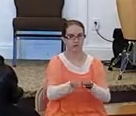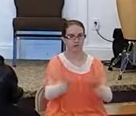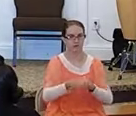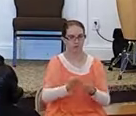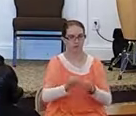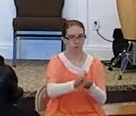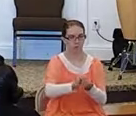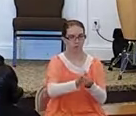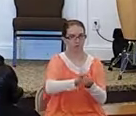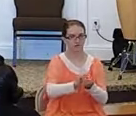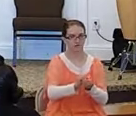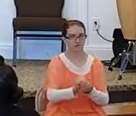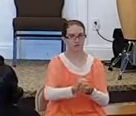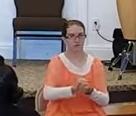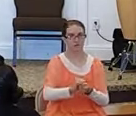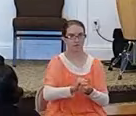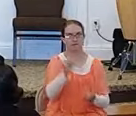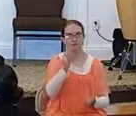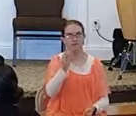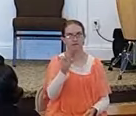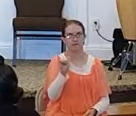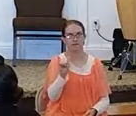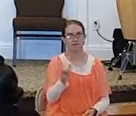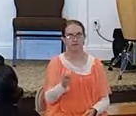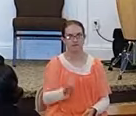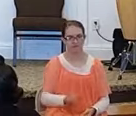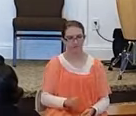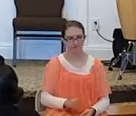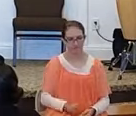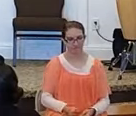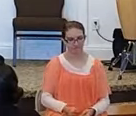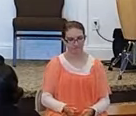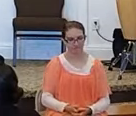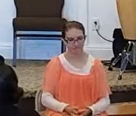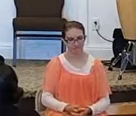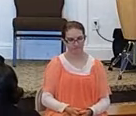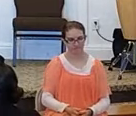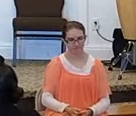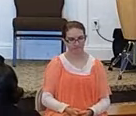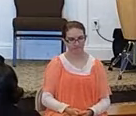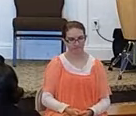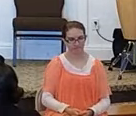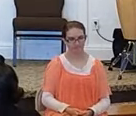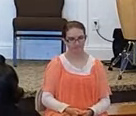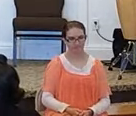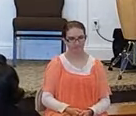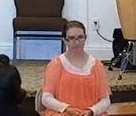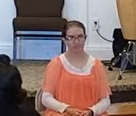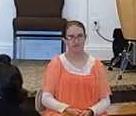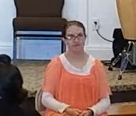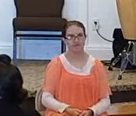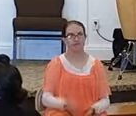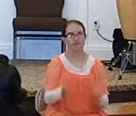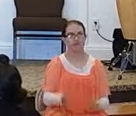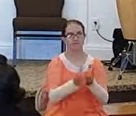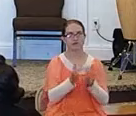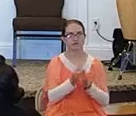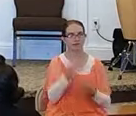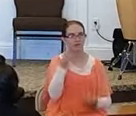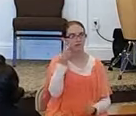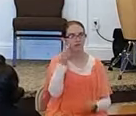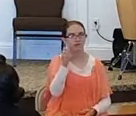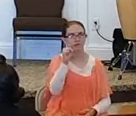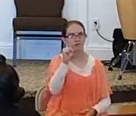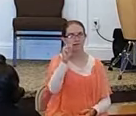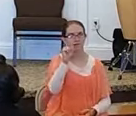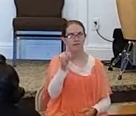wash your feet to make you comfortable while you were there. And so Jesus looked at Simon.